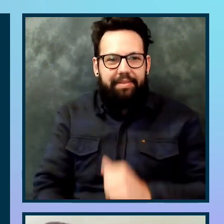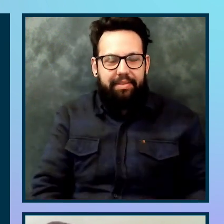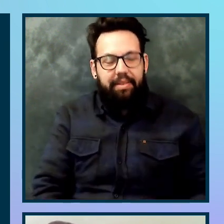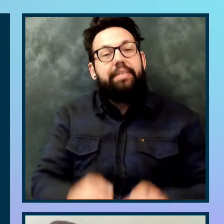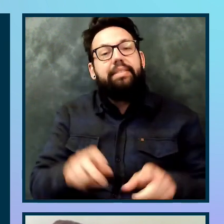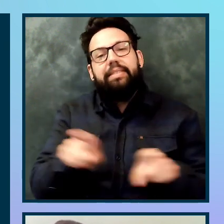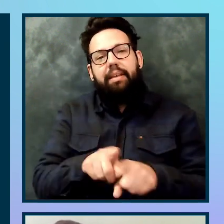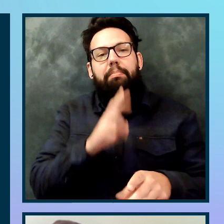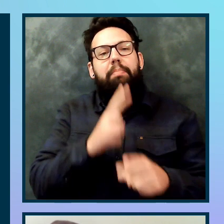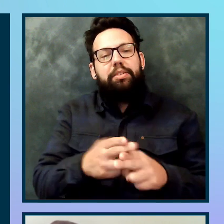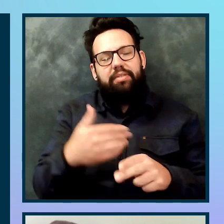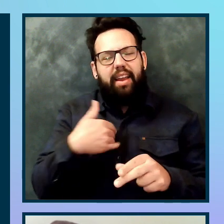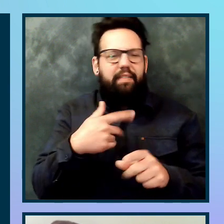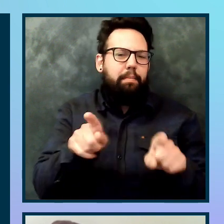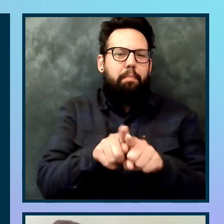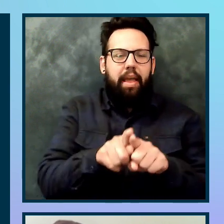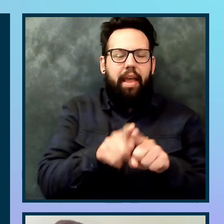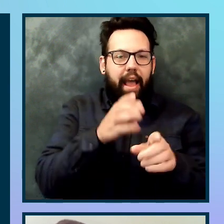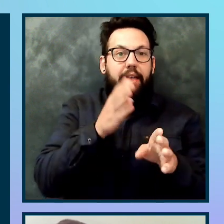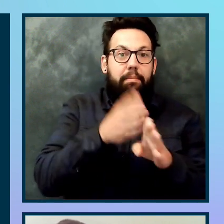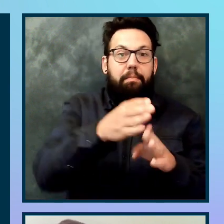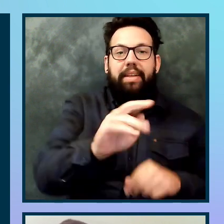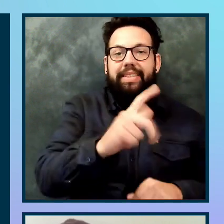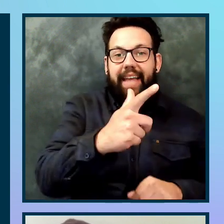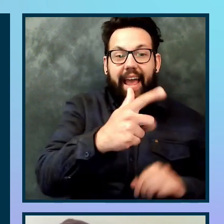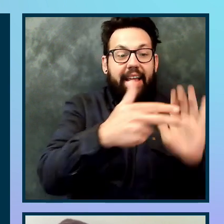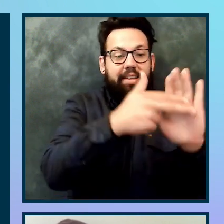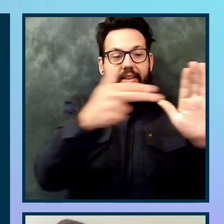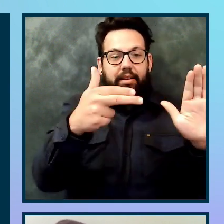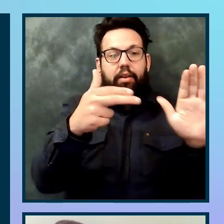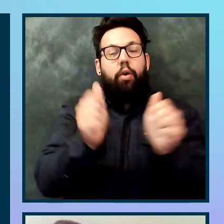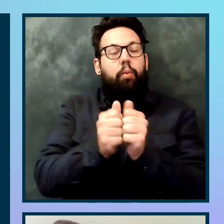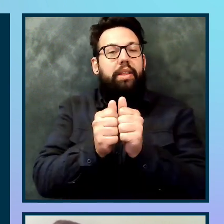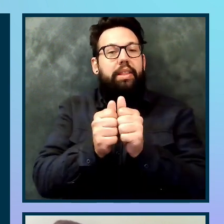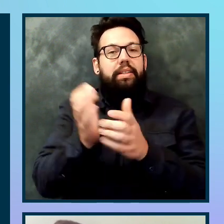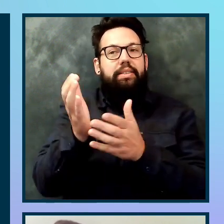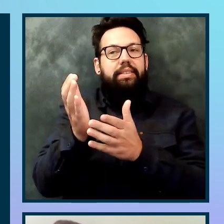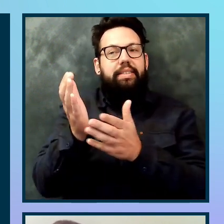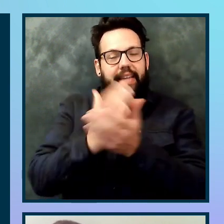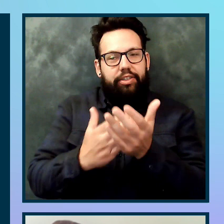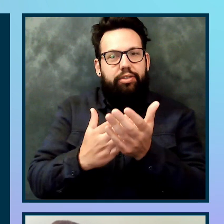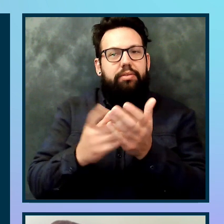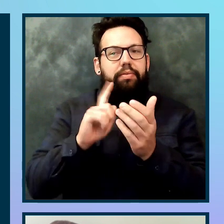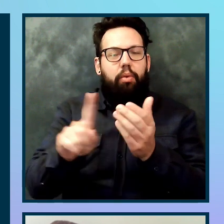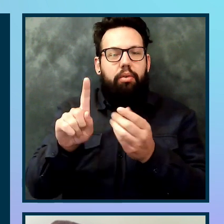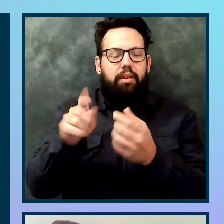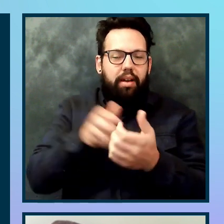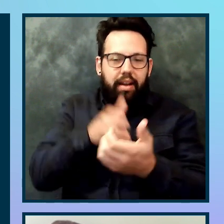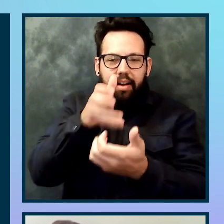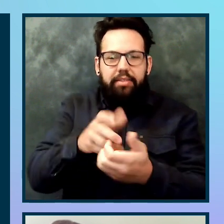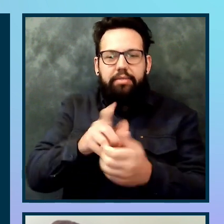our main tag, and our main tag, inside our main tag, we have our section for report customizations. And because we use the correct